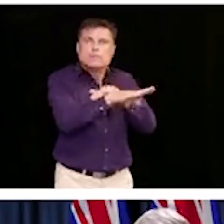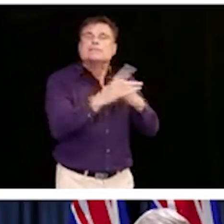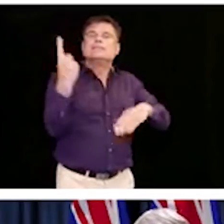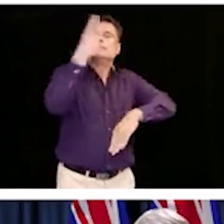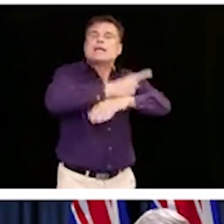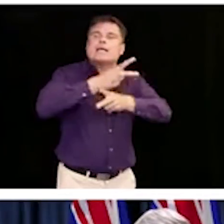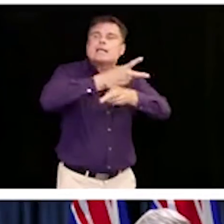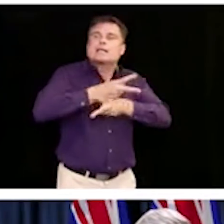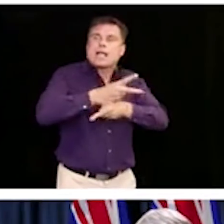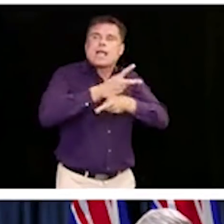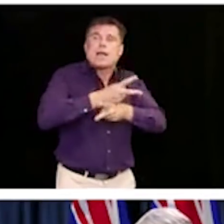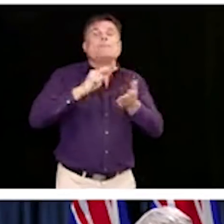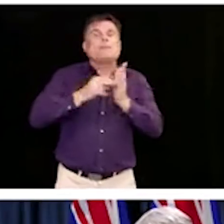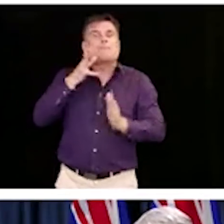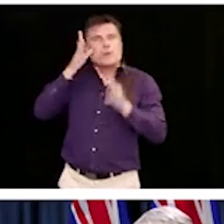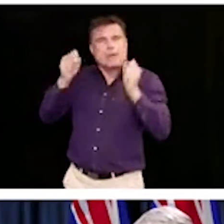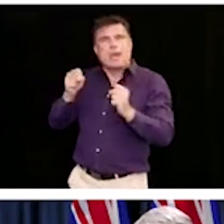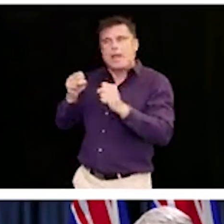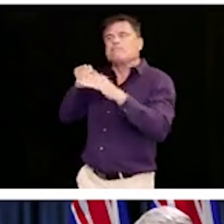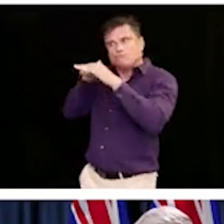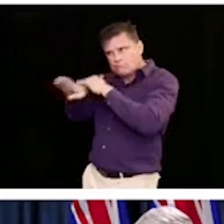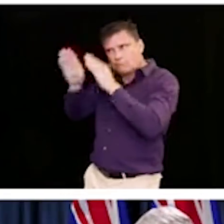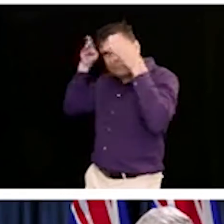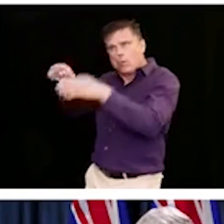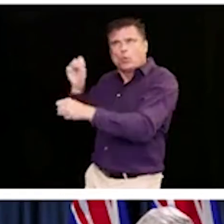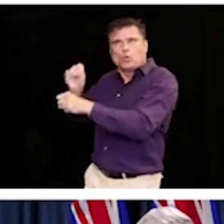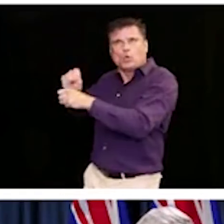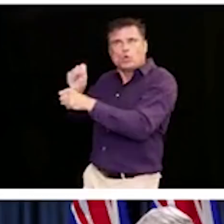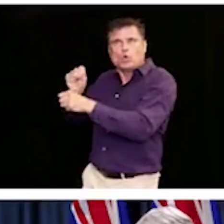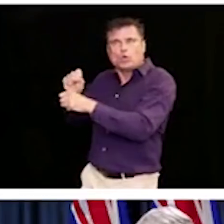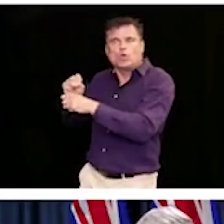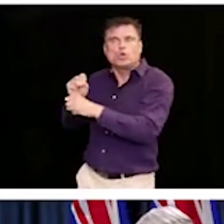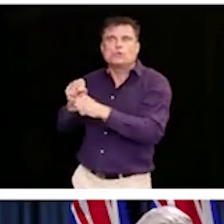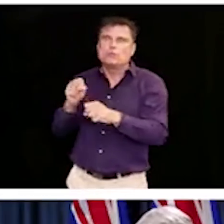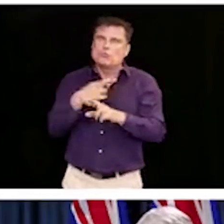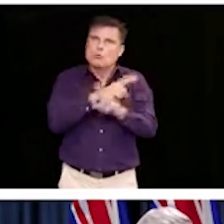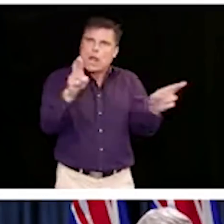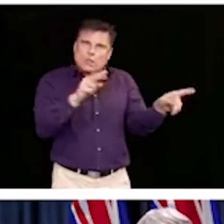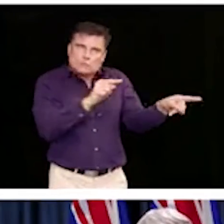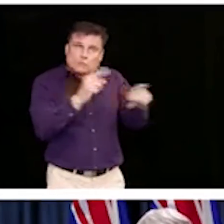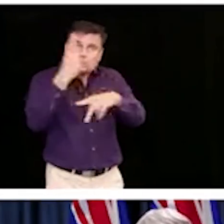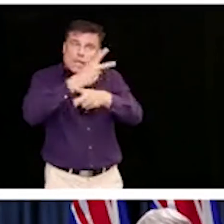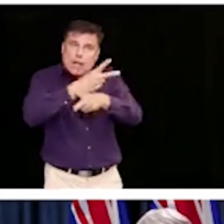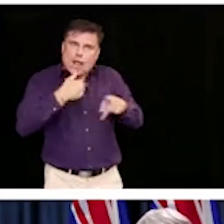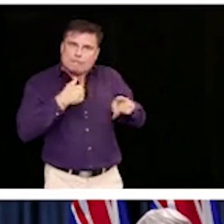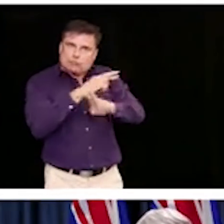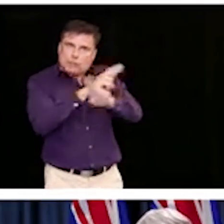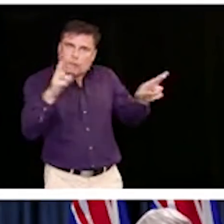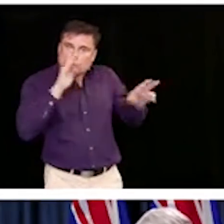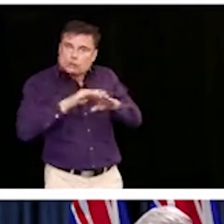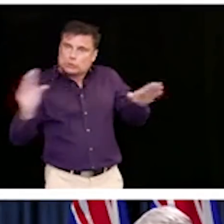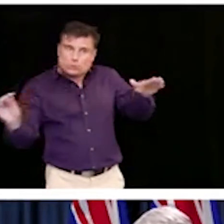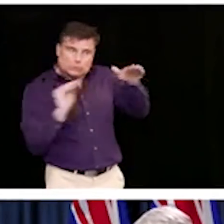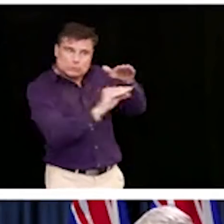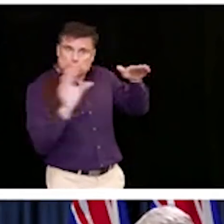and to provide relief and preserve spaces for parents during any temporary closures. Nearly $90